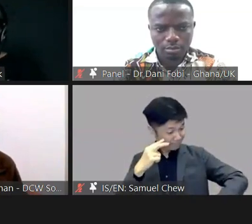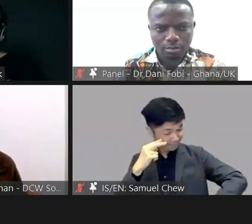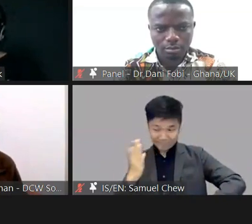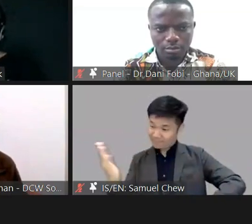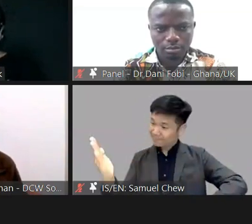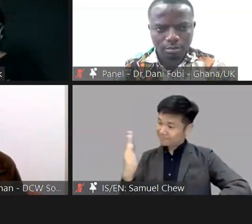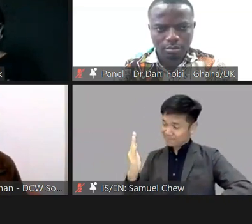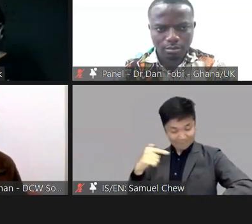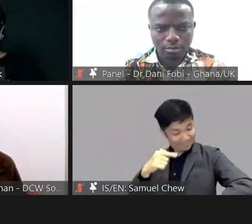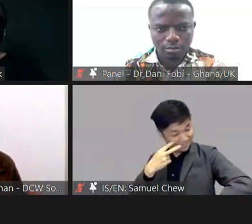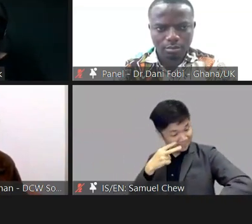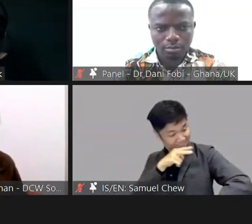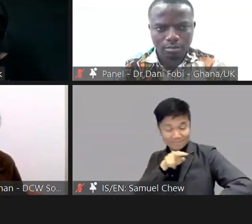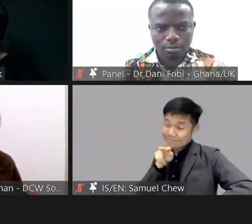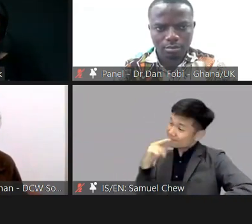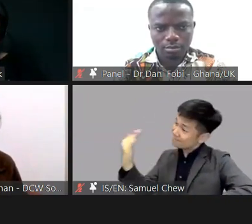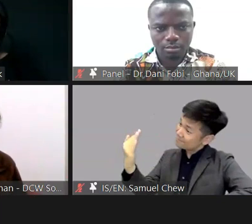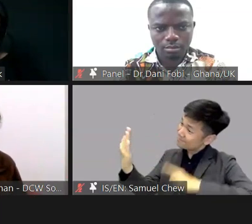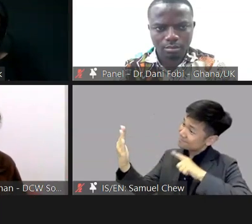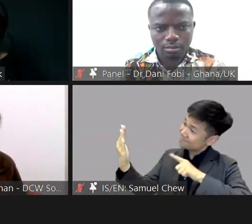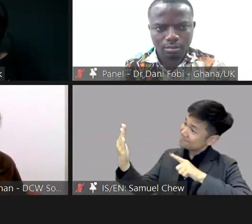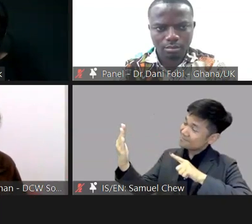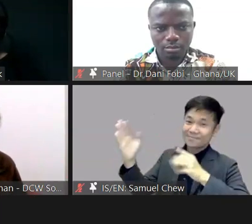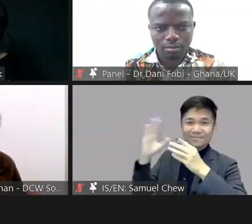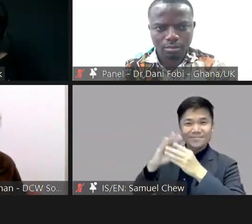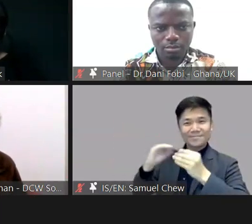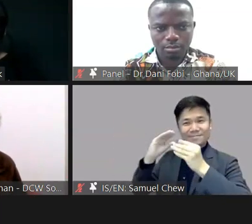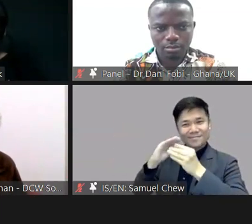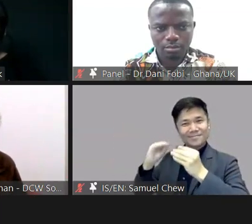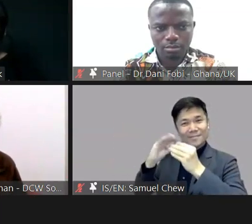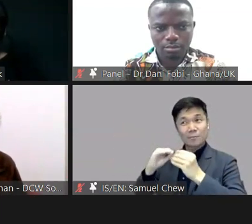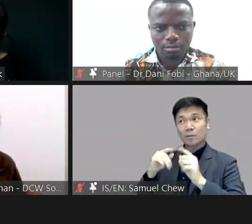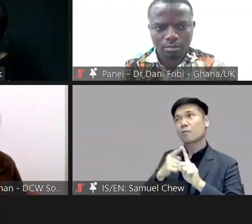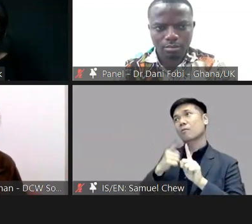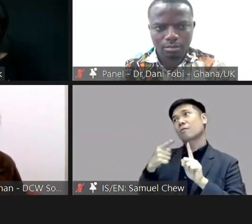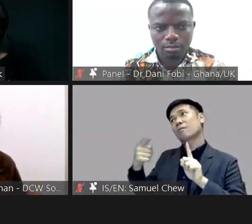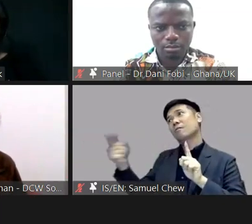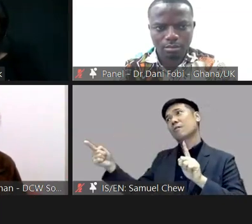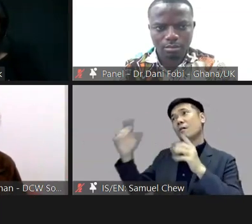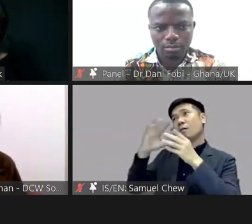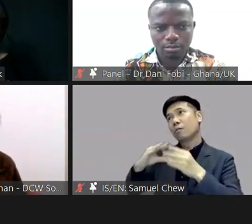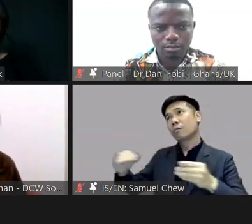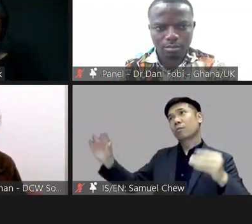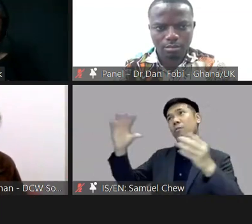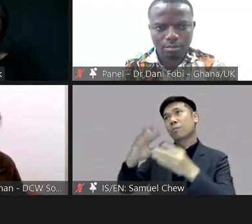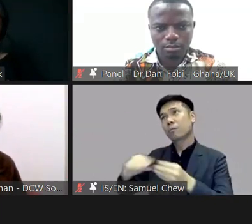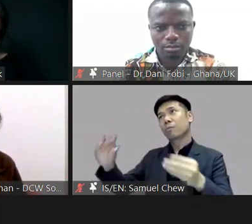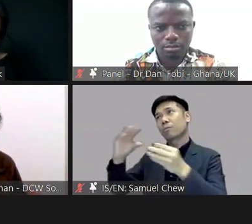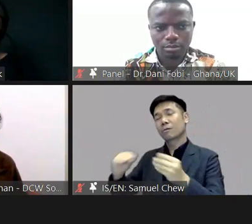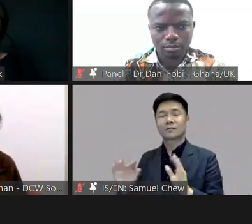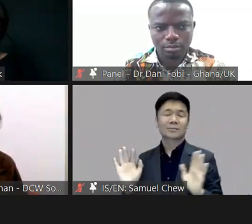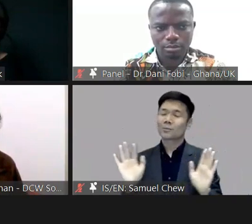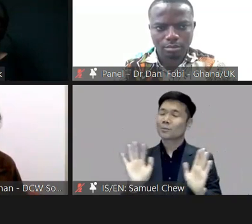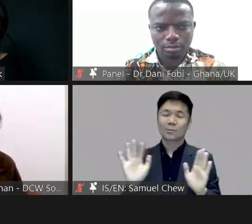simple as possible. Short and simple. This will help the child identify the word